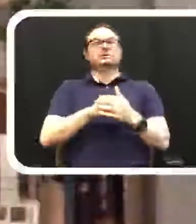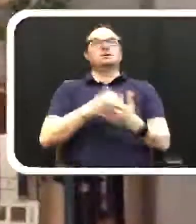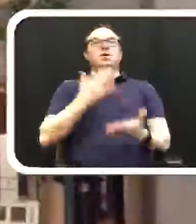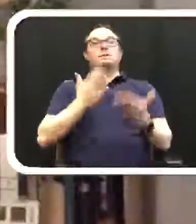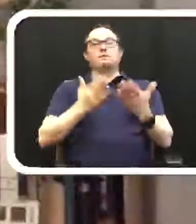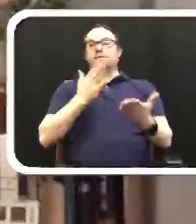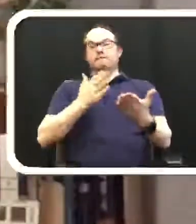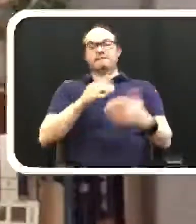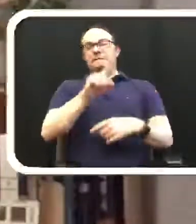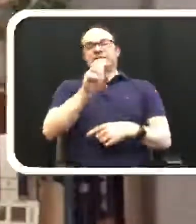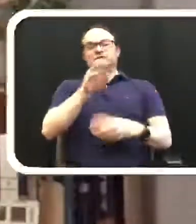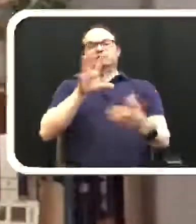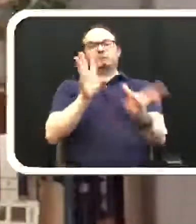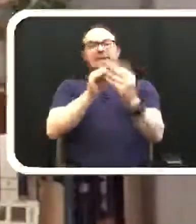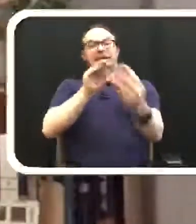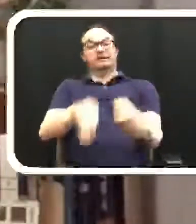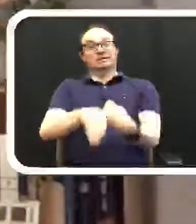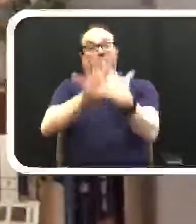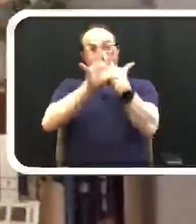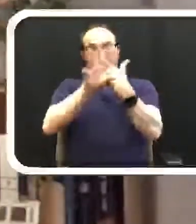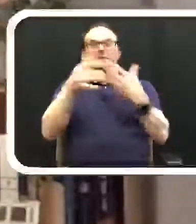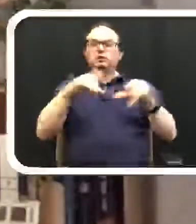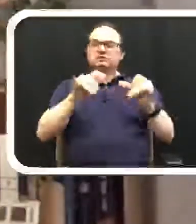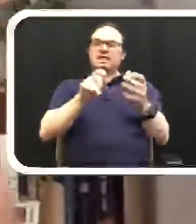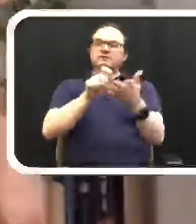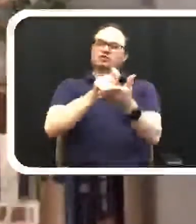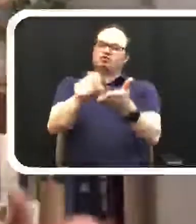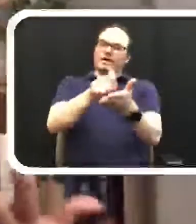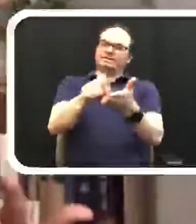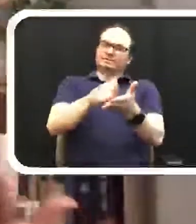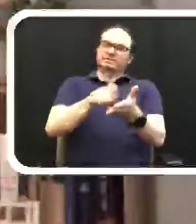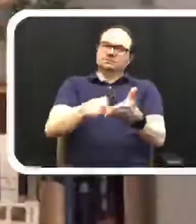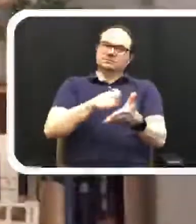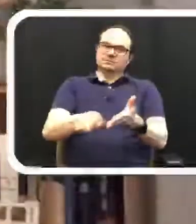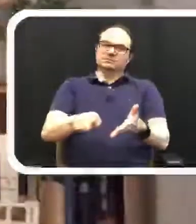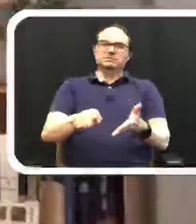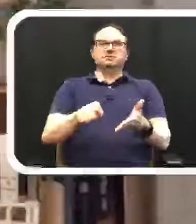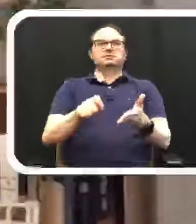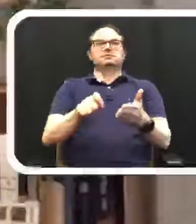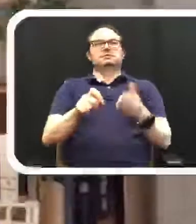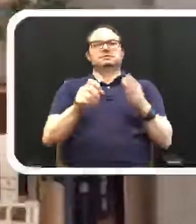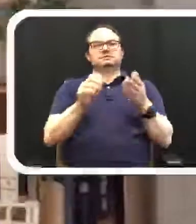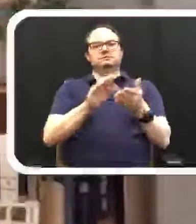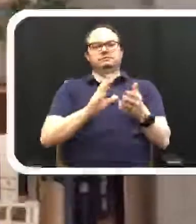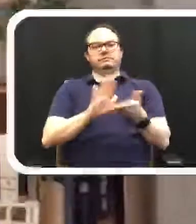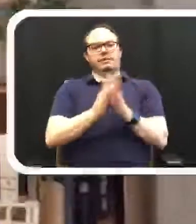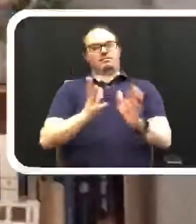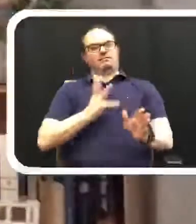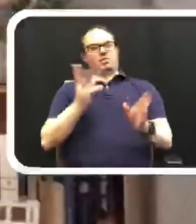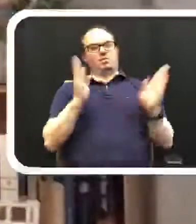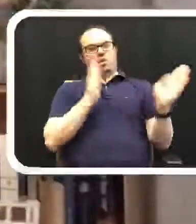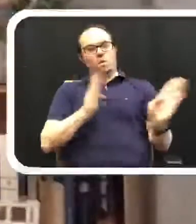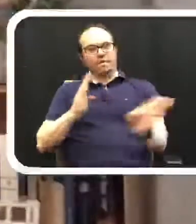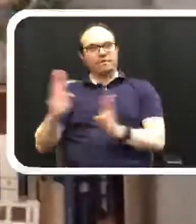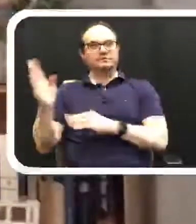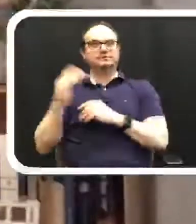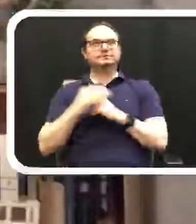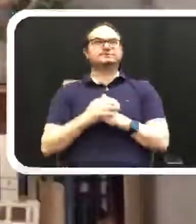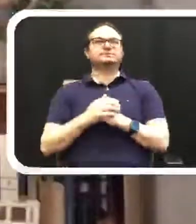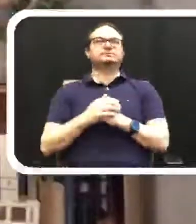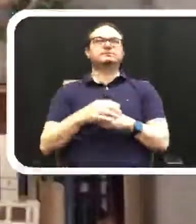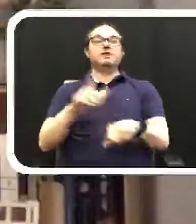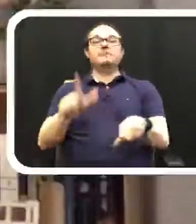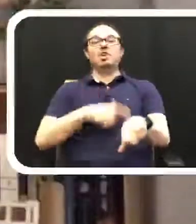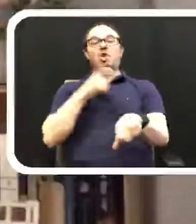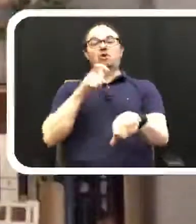Zoom, but you still have to create an agenda and an outline and remain organized. But this long form